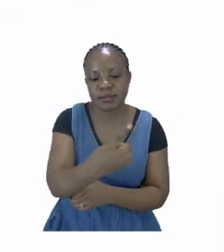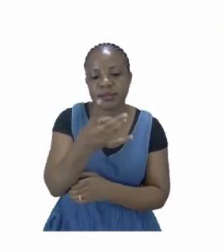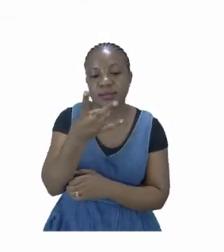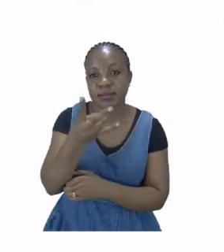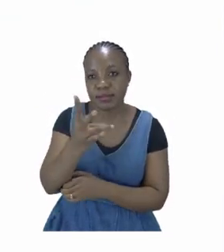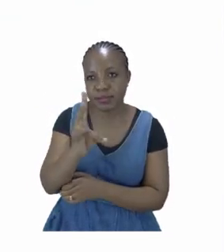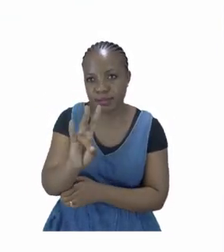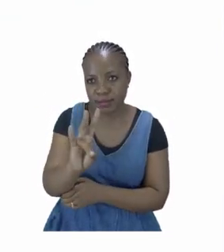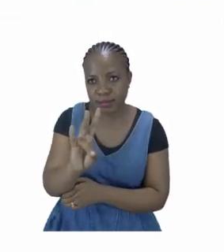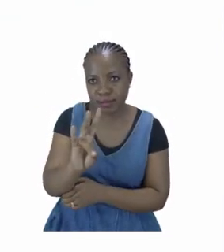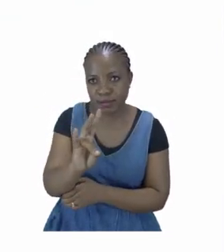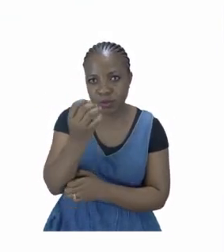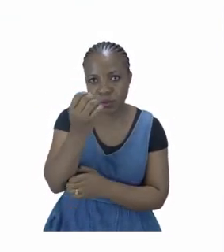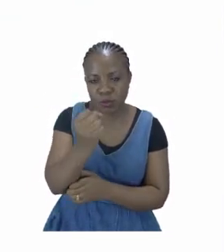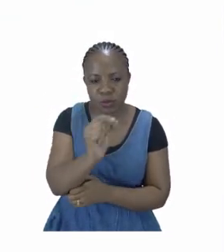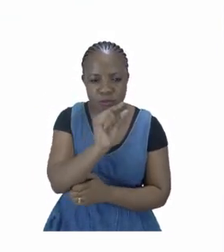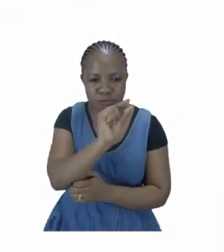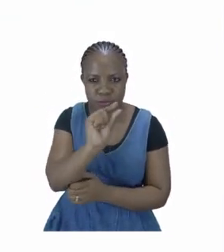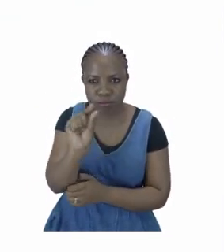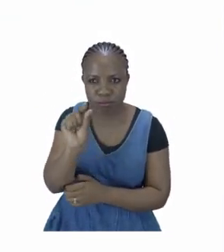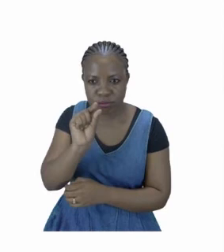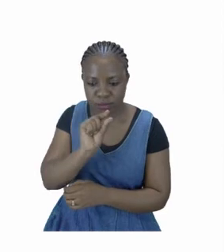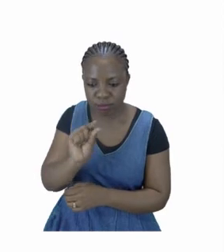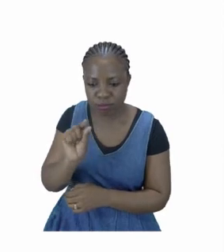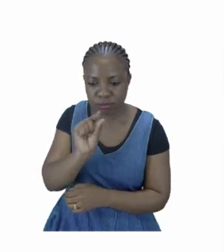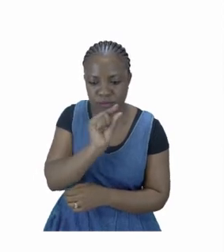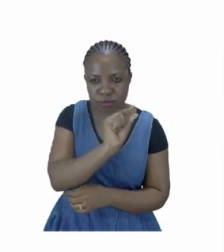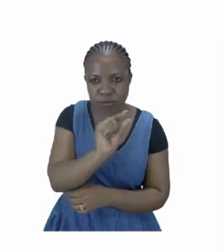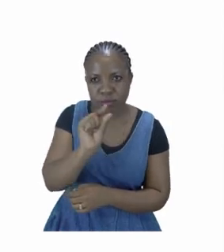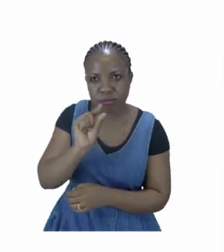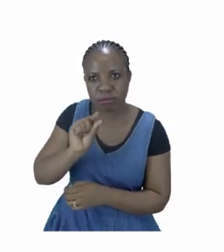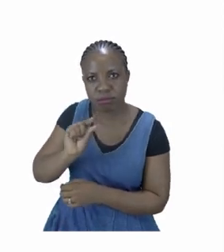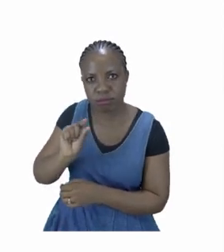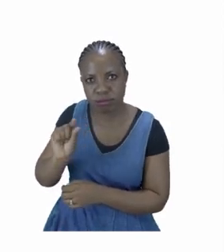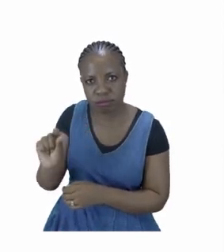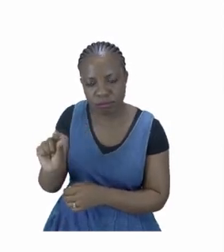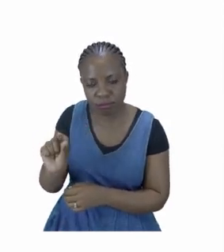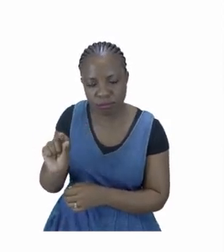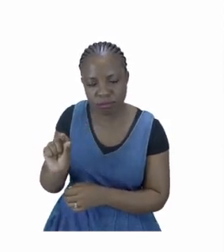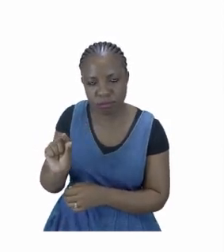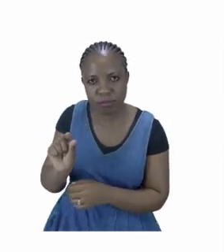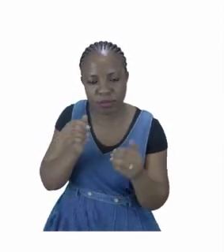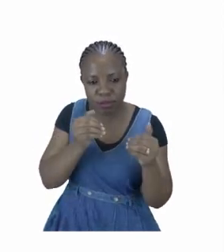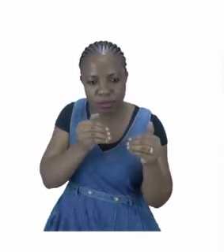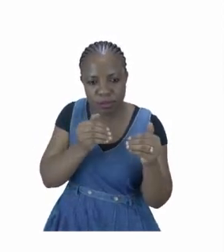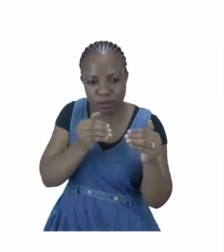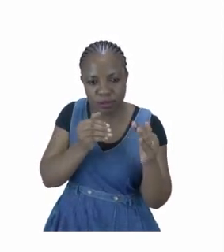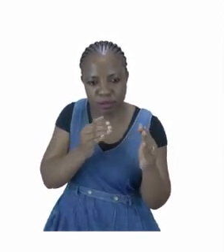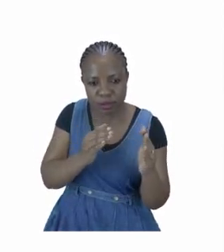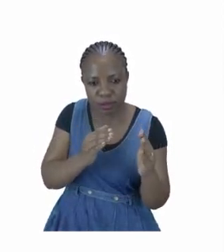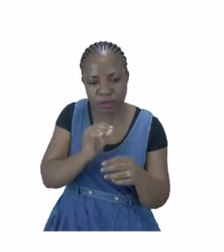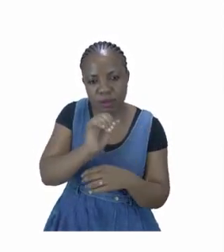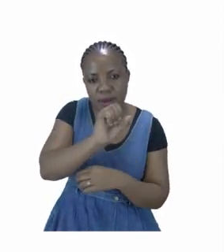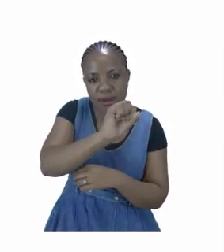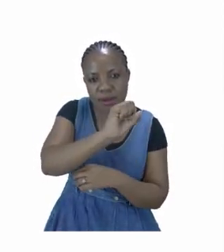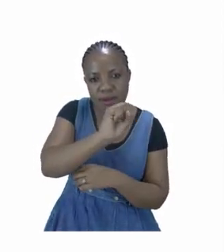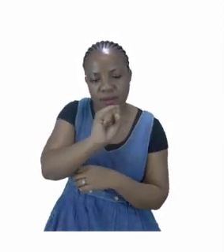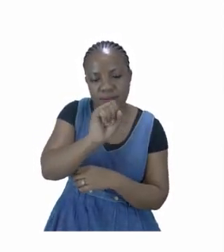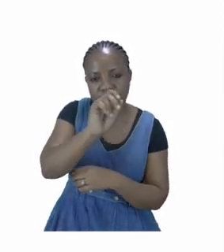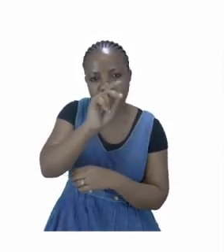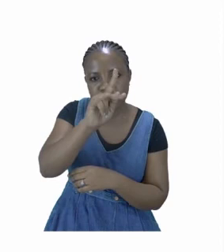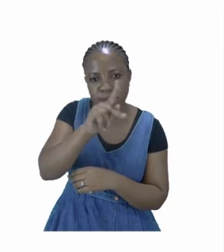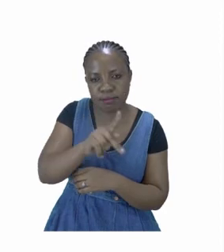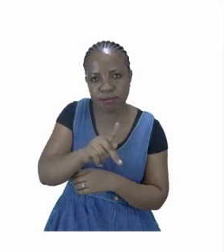have some words, and those words all start with our sound spl.